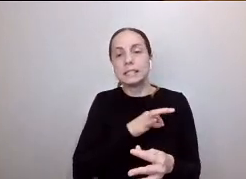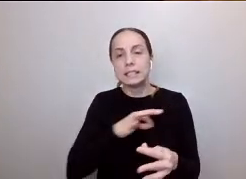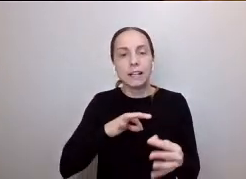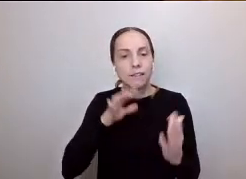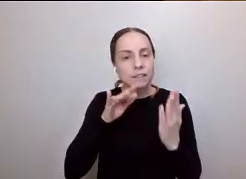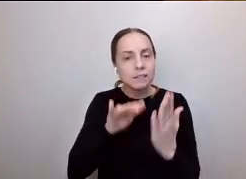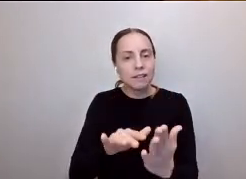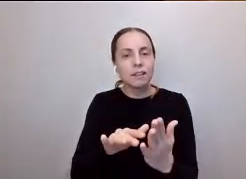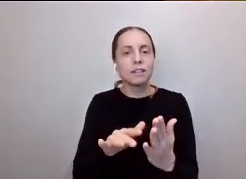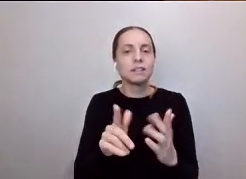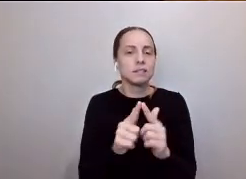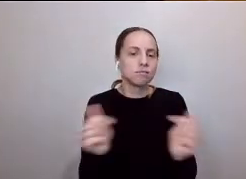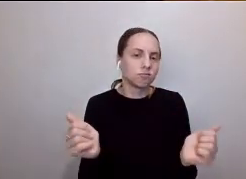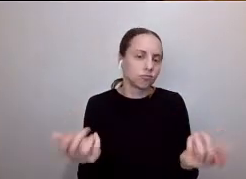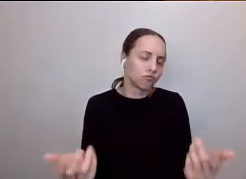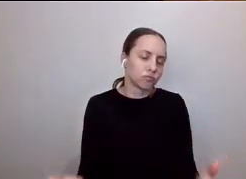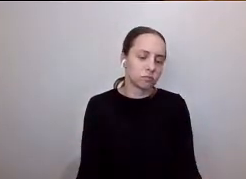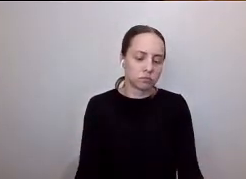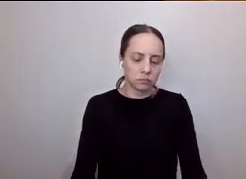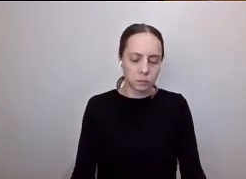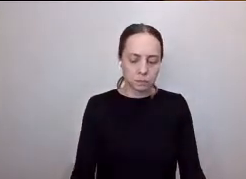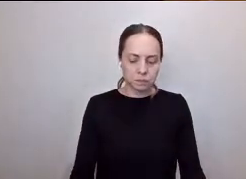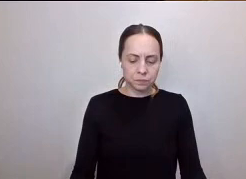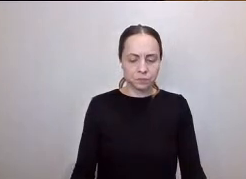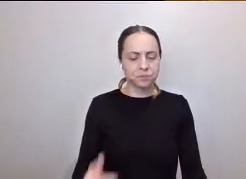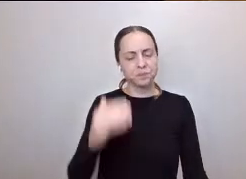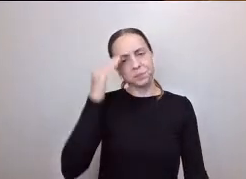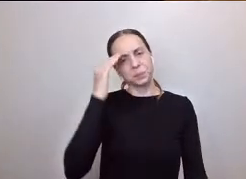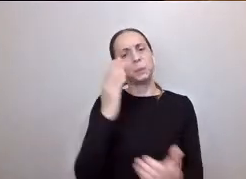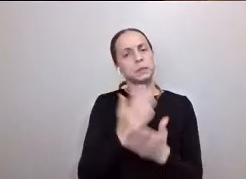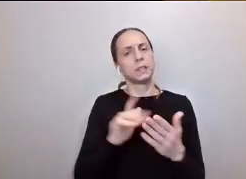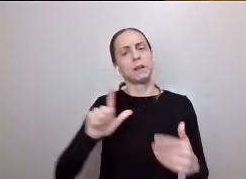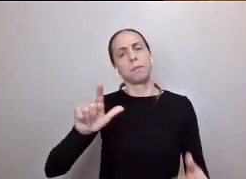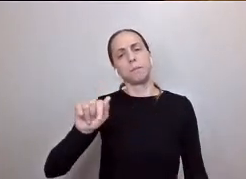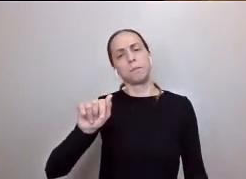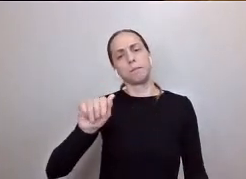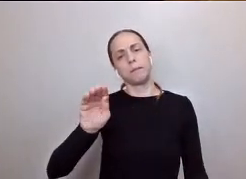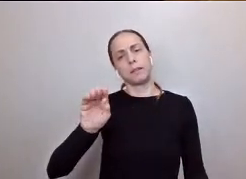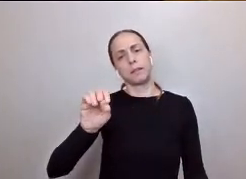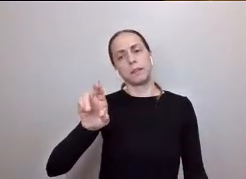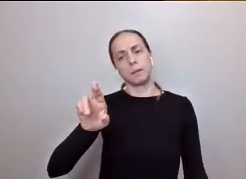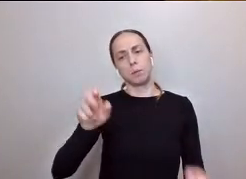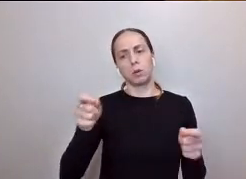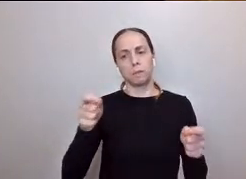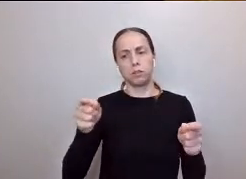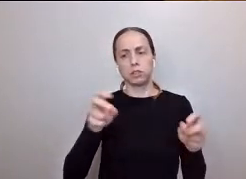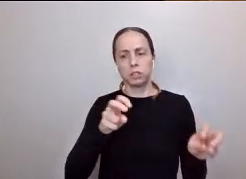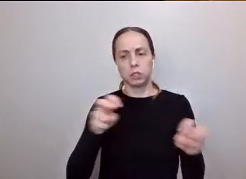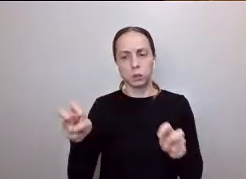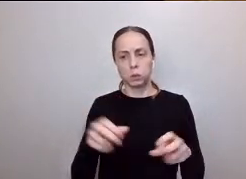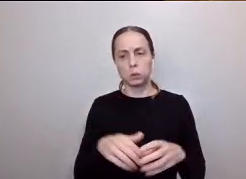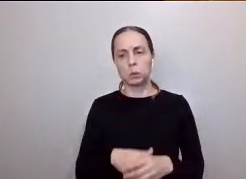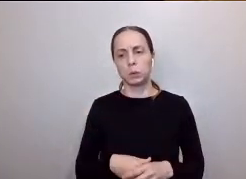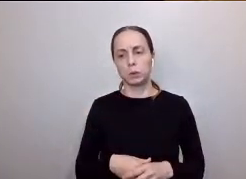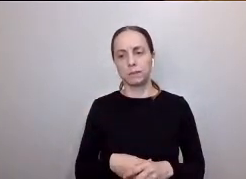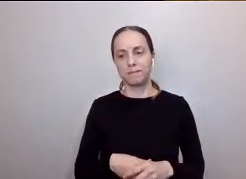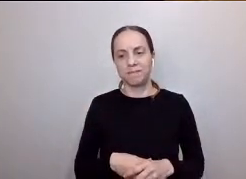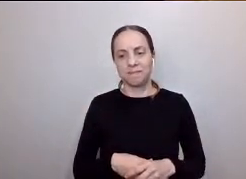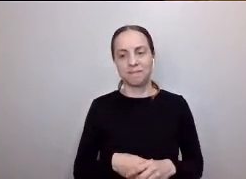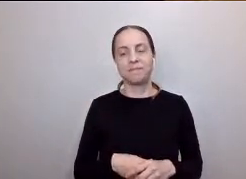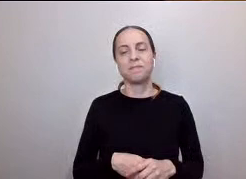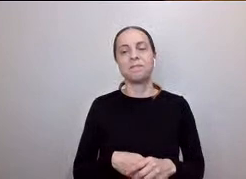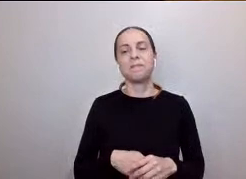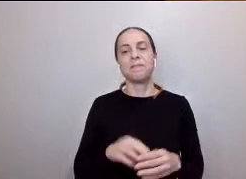so I know there are some labor management kind of issues or concerns here around how all of this went